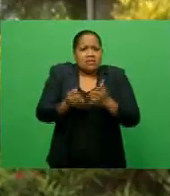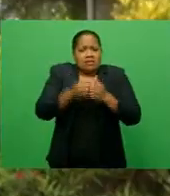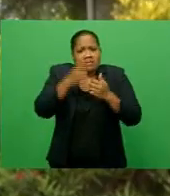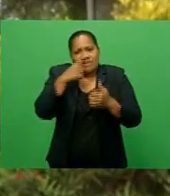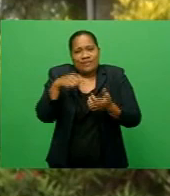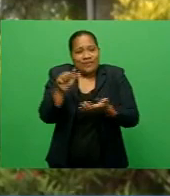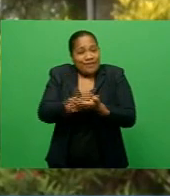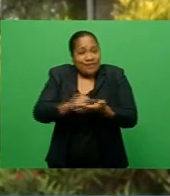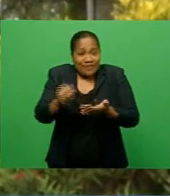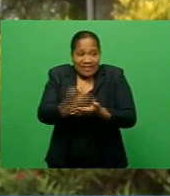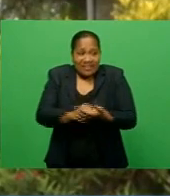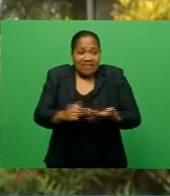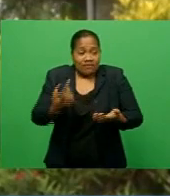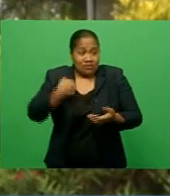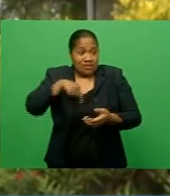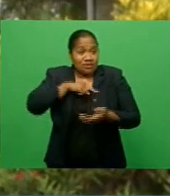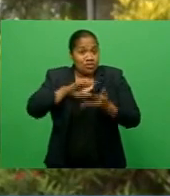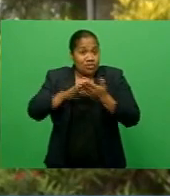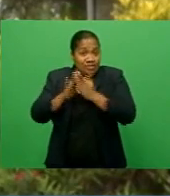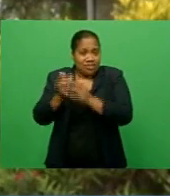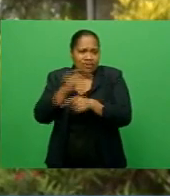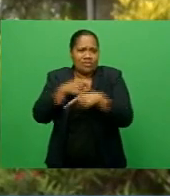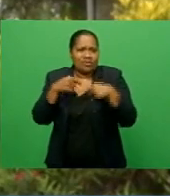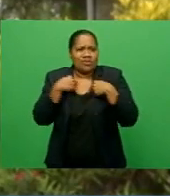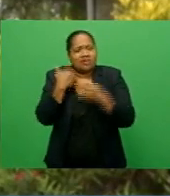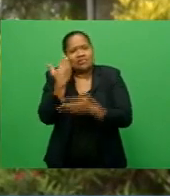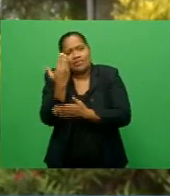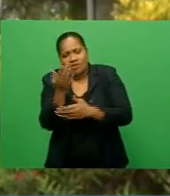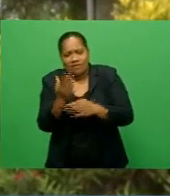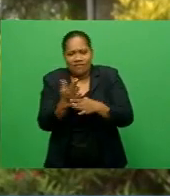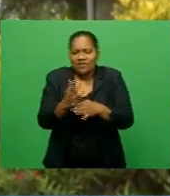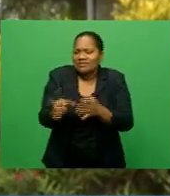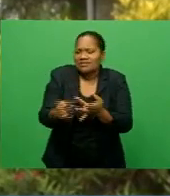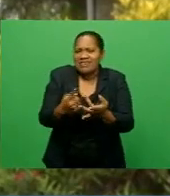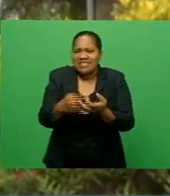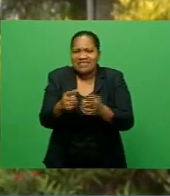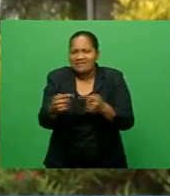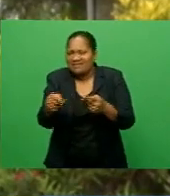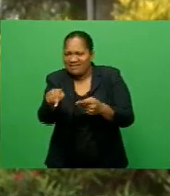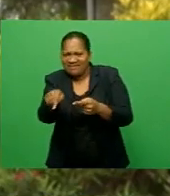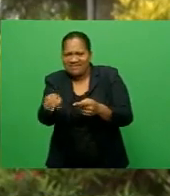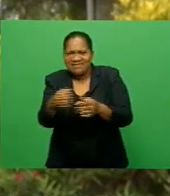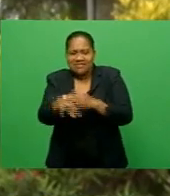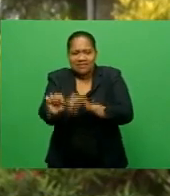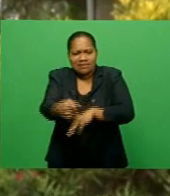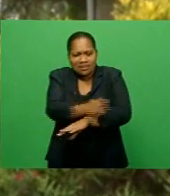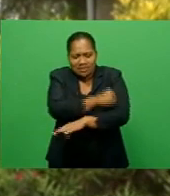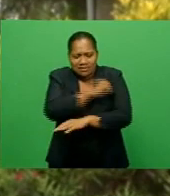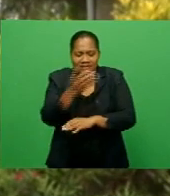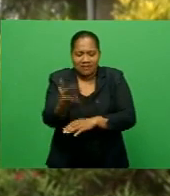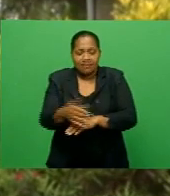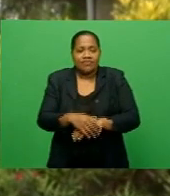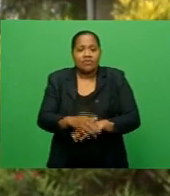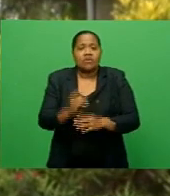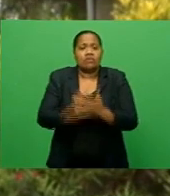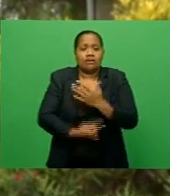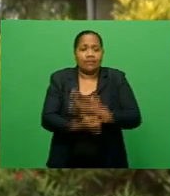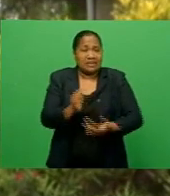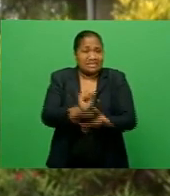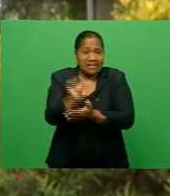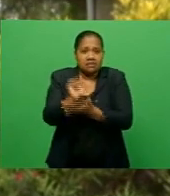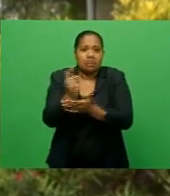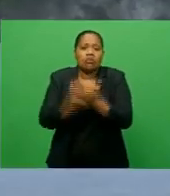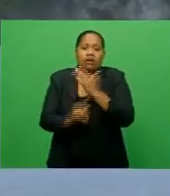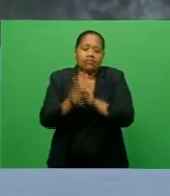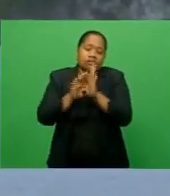For us male in the community, we rely on fish and other marine species to meet our daily needs. The sale dropped during the lockdown